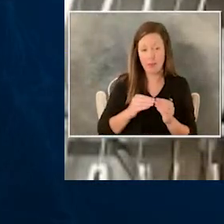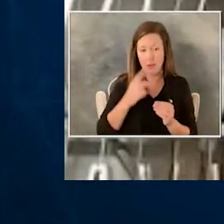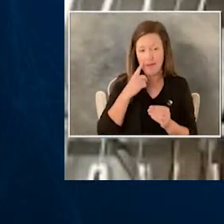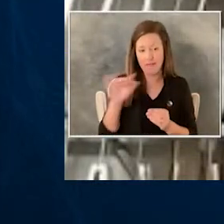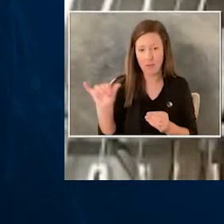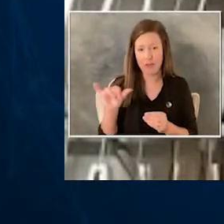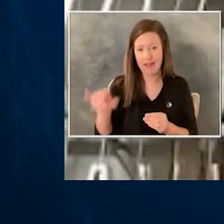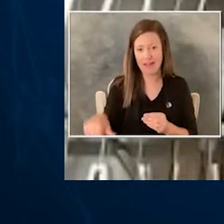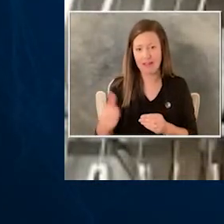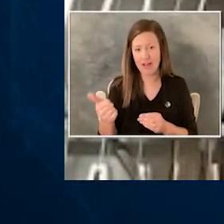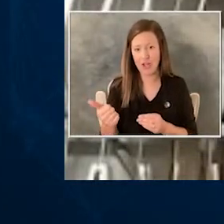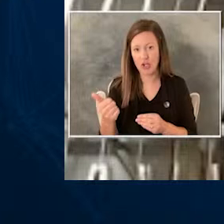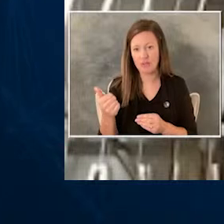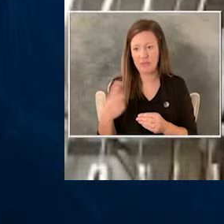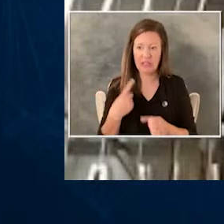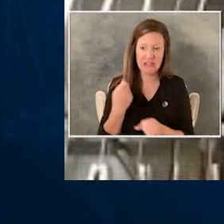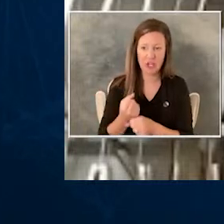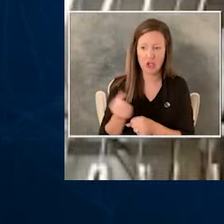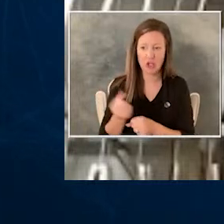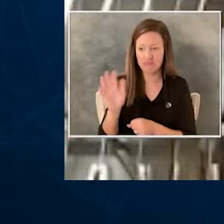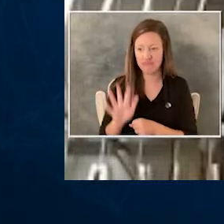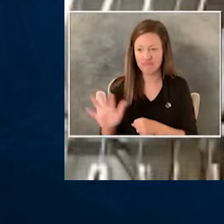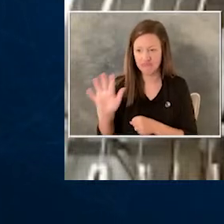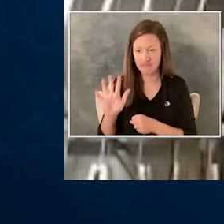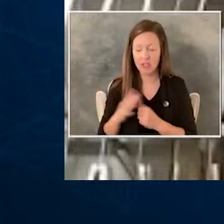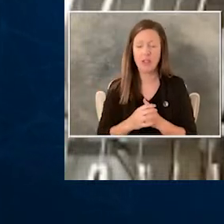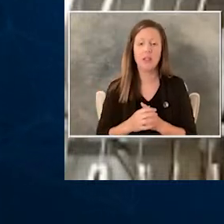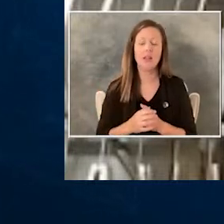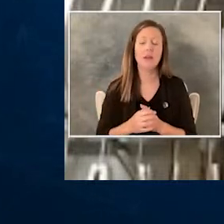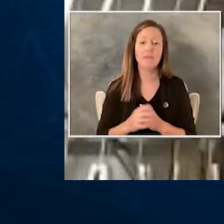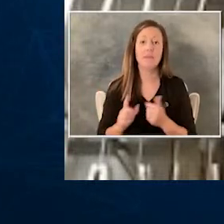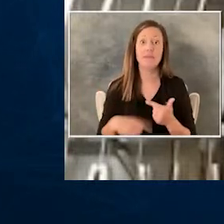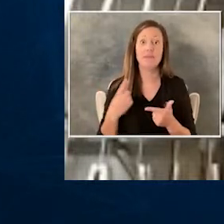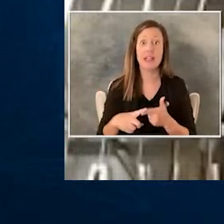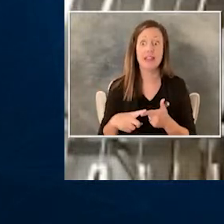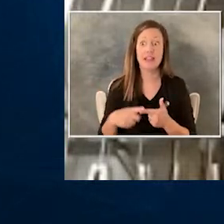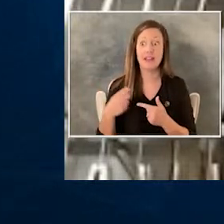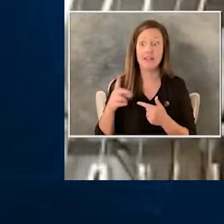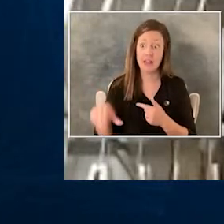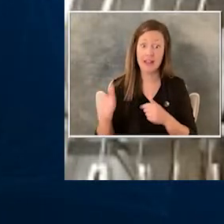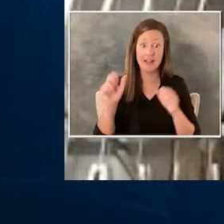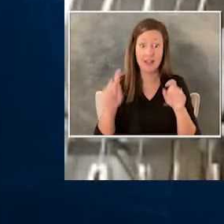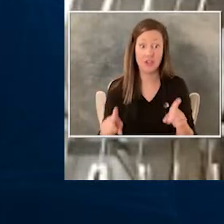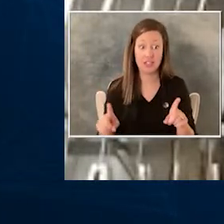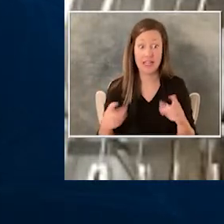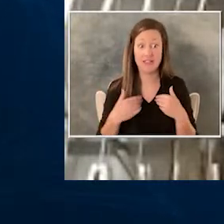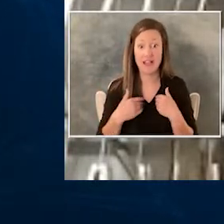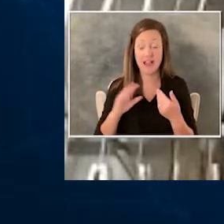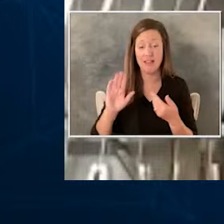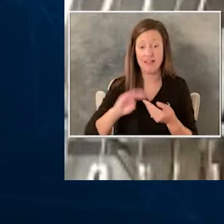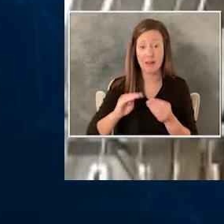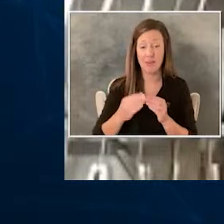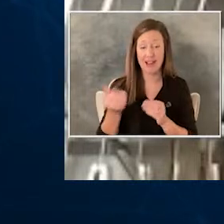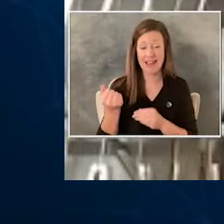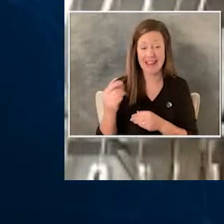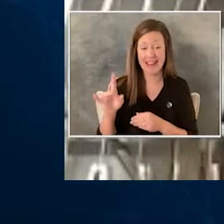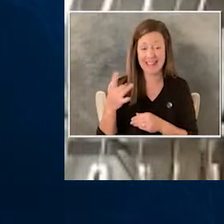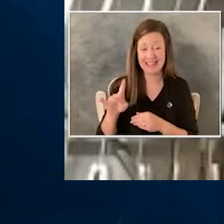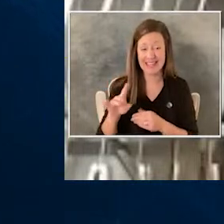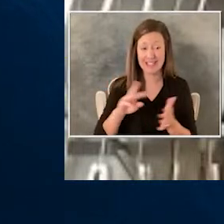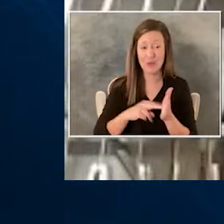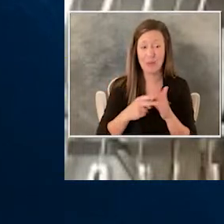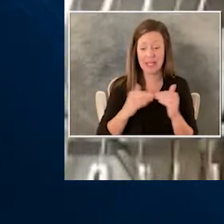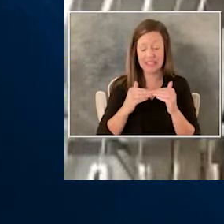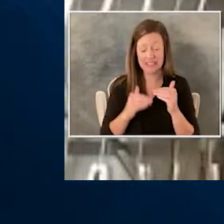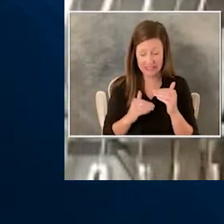another year or so. And she came back with another test at 18, so it put us right back in there